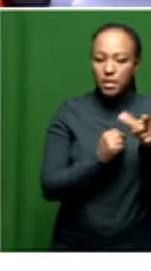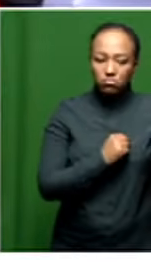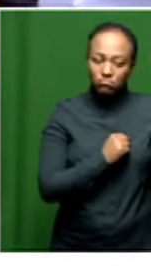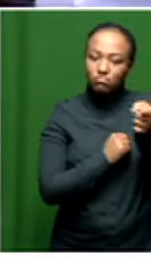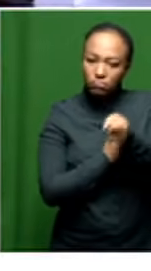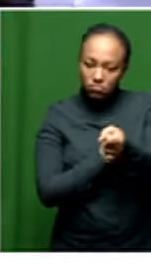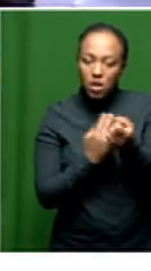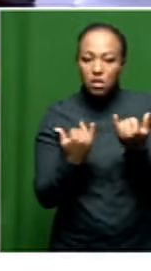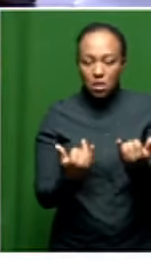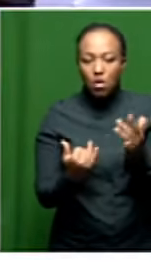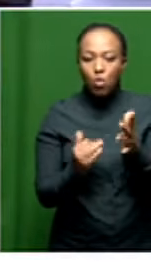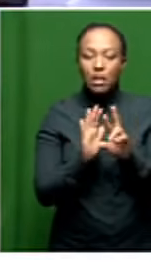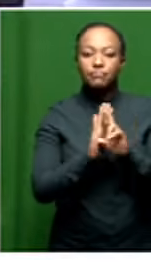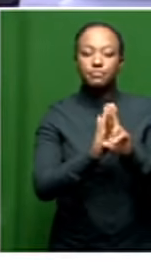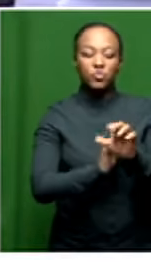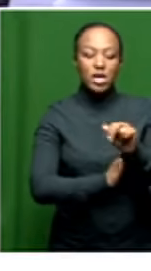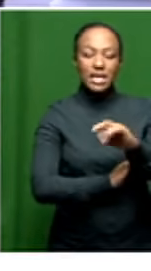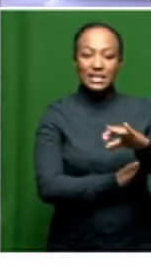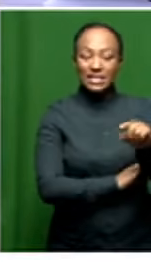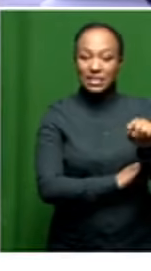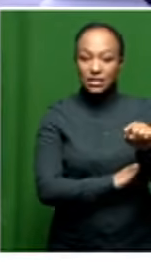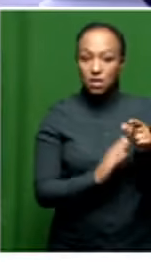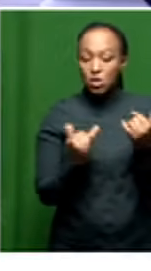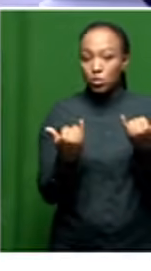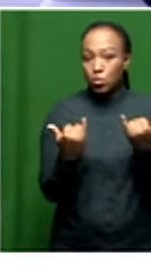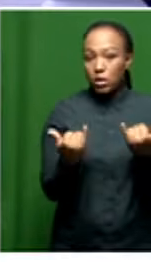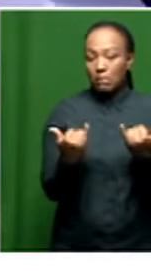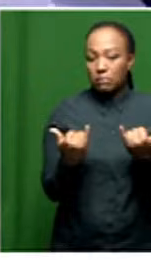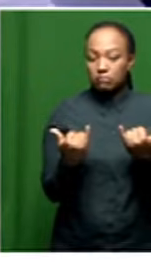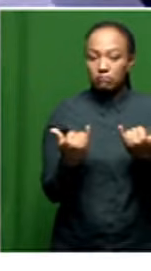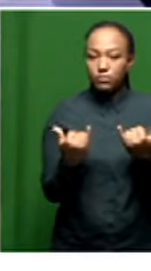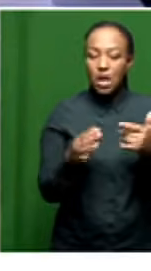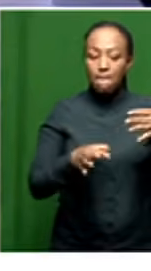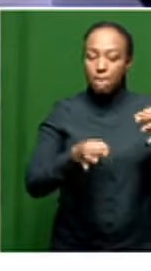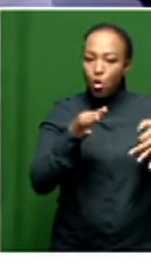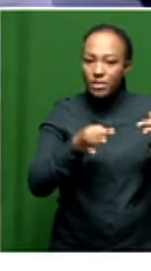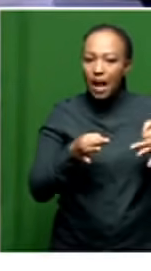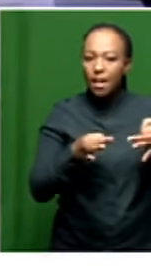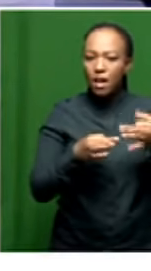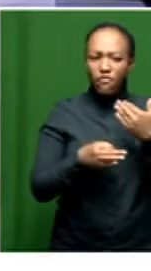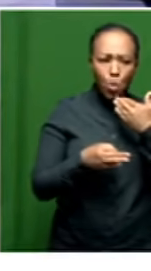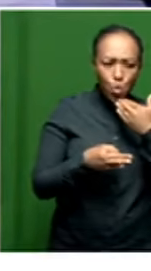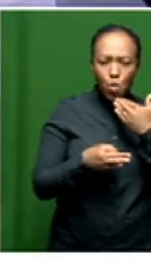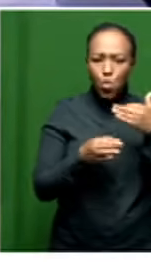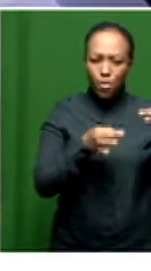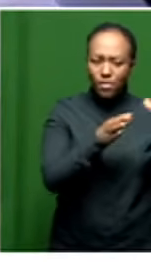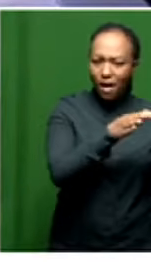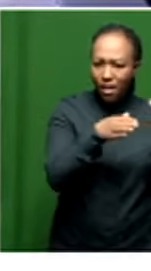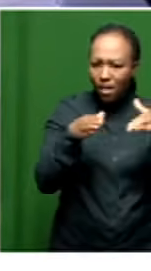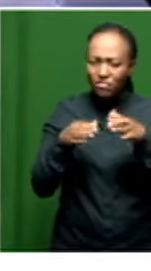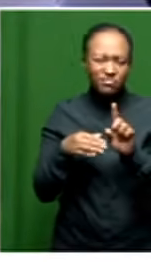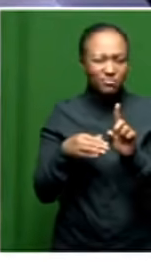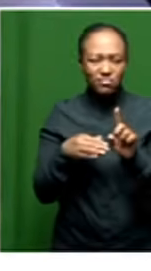that will be representing the ANC. But today is not about the political side of everything. This is not about coming